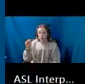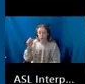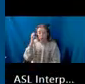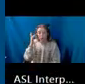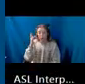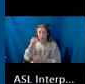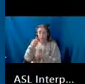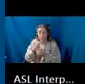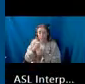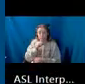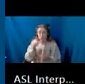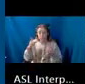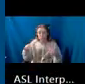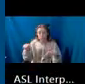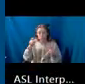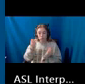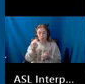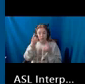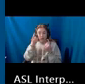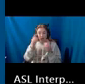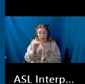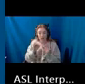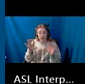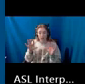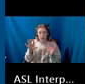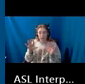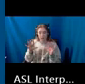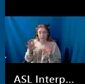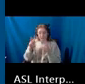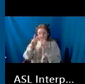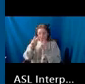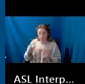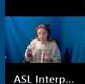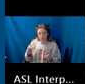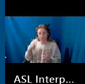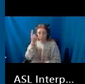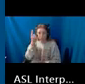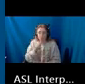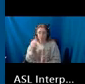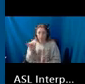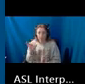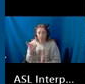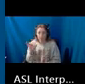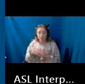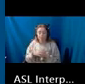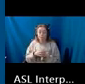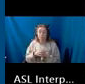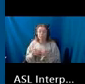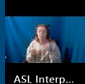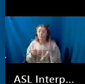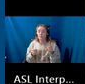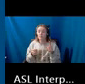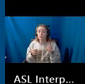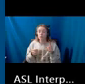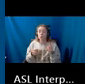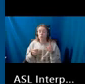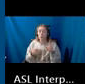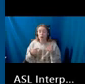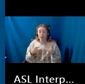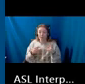clear about what evaluation of sources looks like. I went to the University of Wisconsin. Well, I didn't go there.